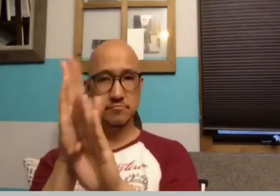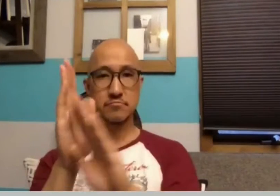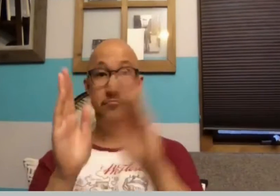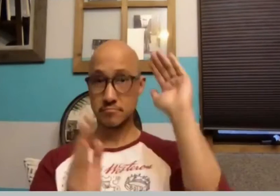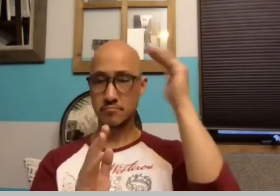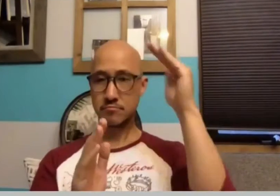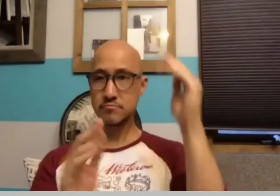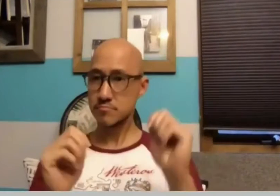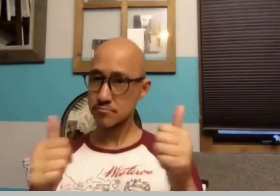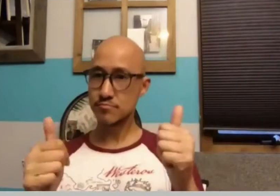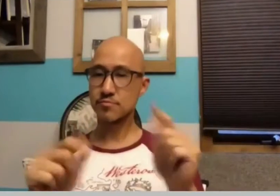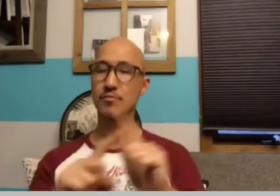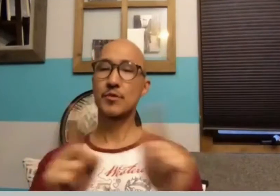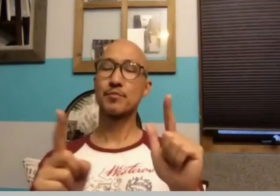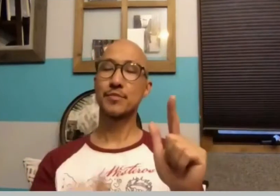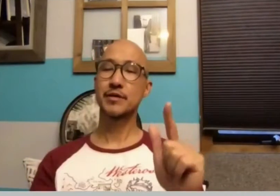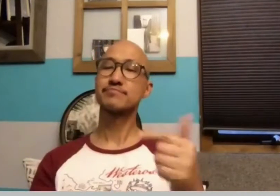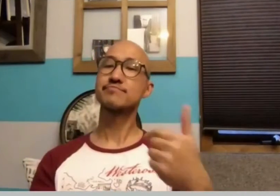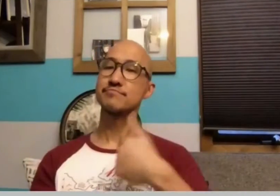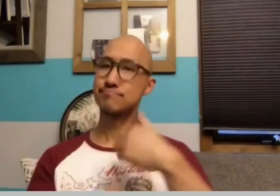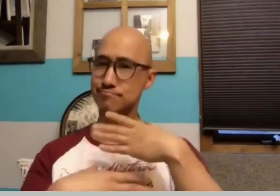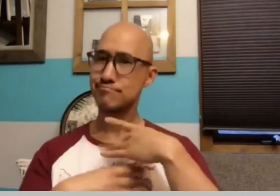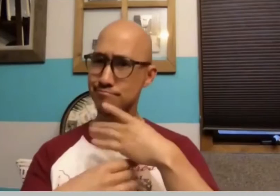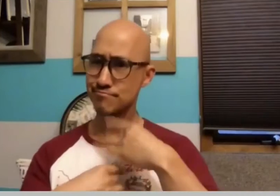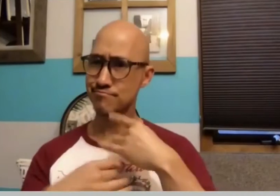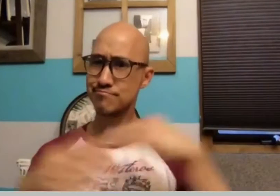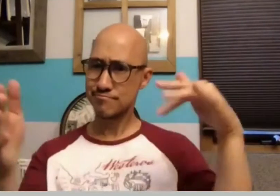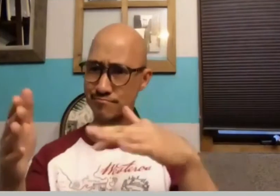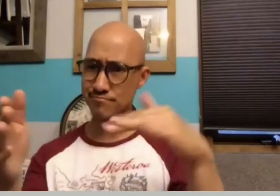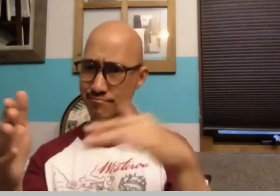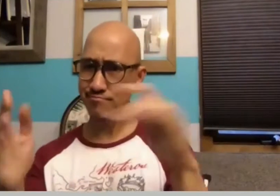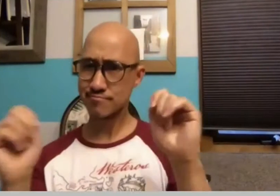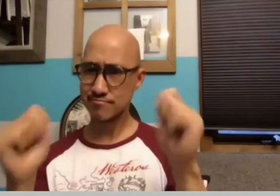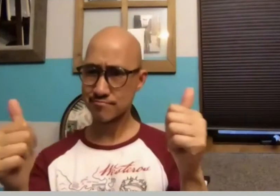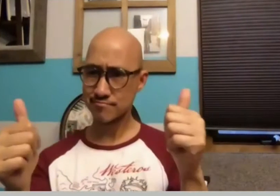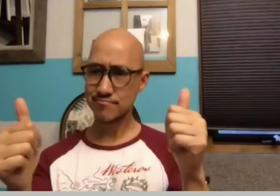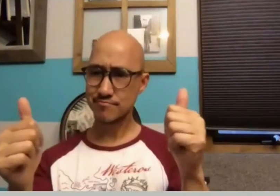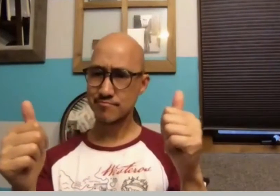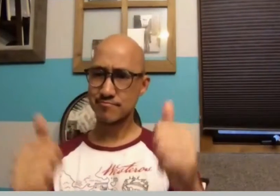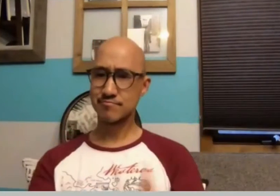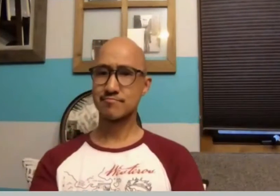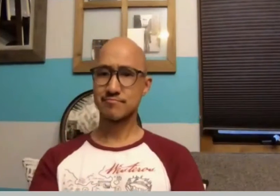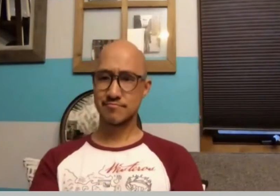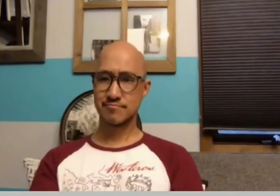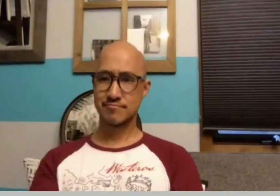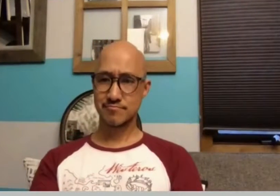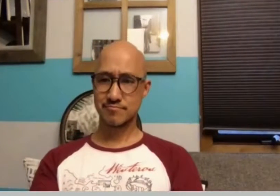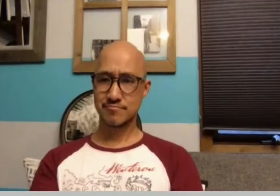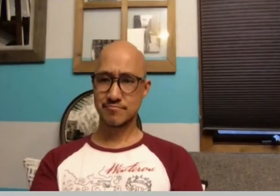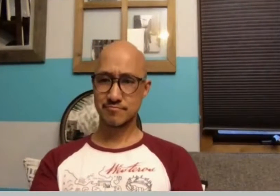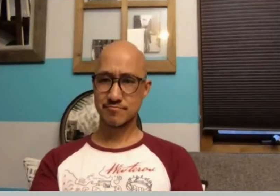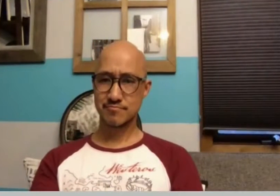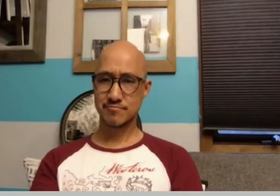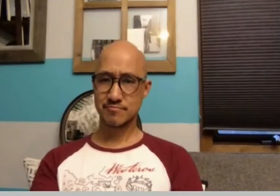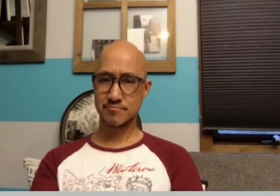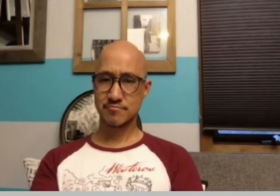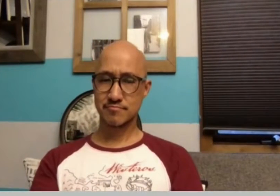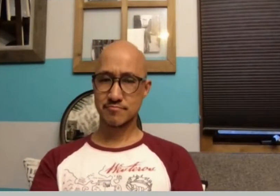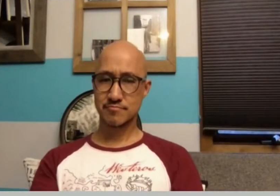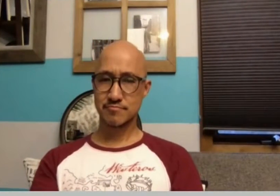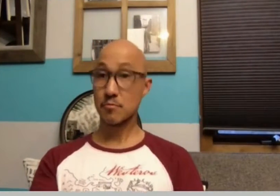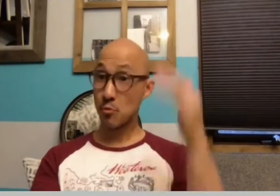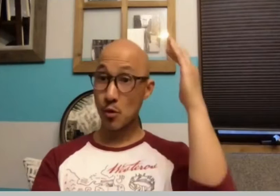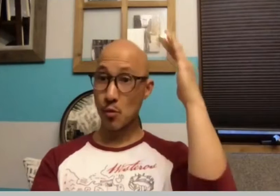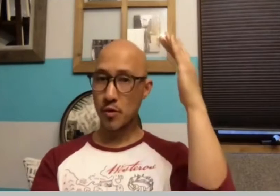But by going through the books in such rapid succession, it's really given a clear picture of the bigger story that's at play about God and